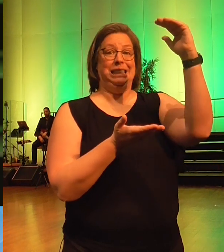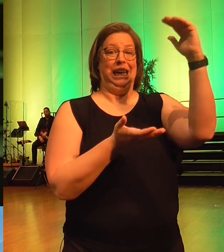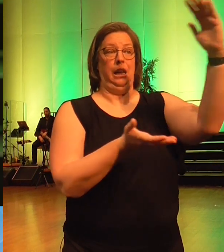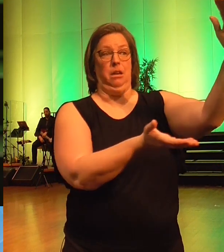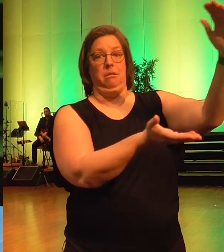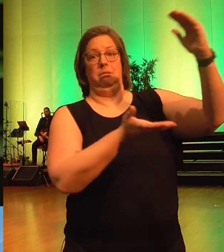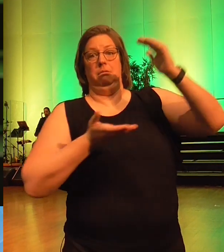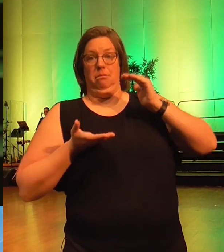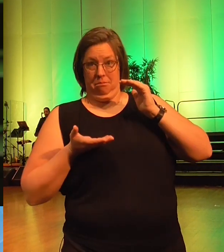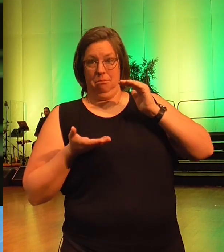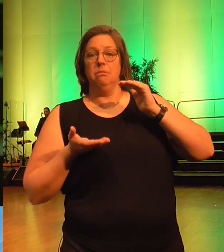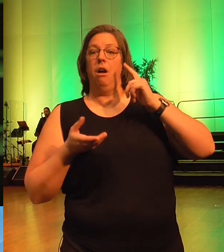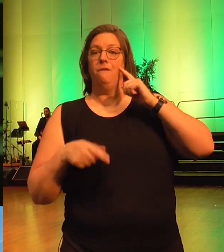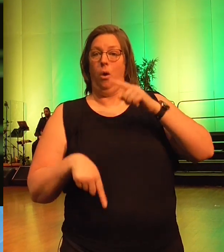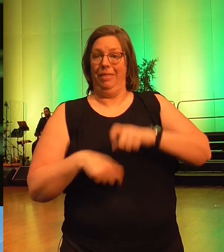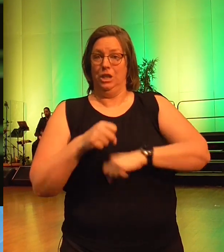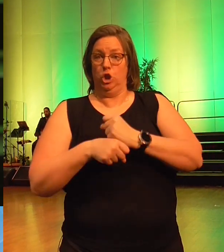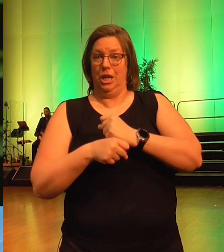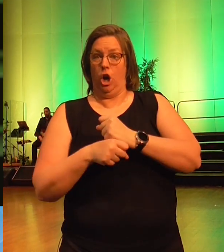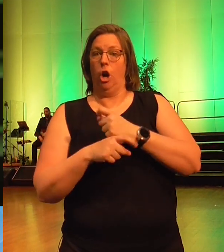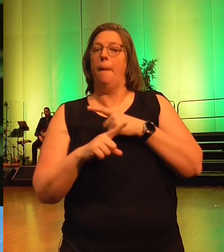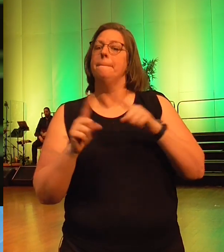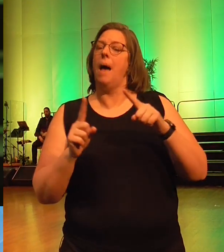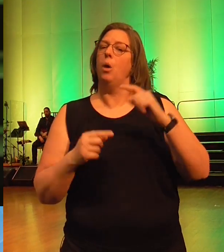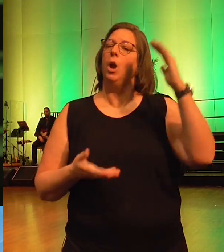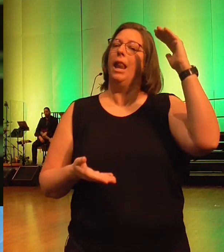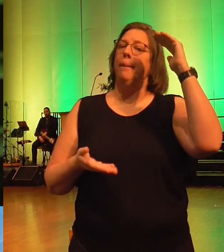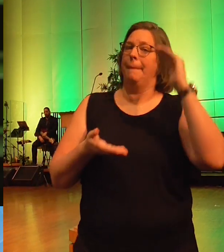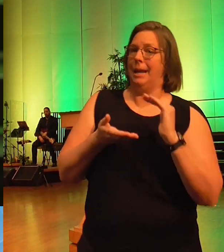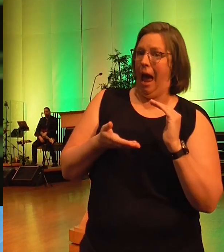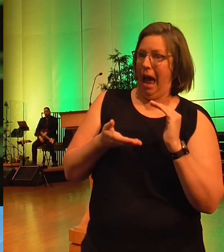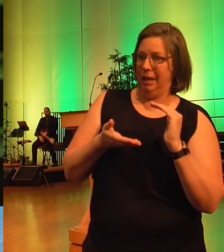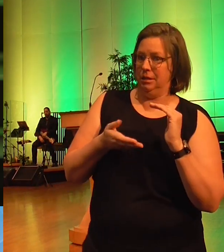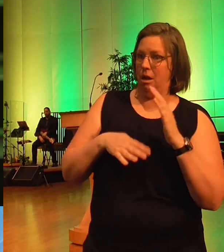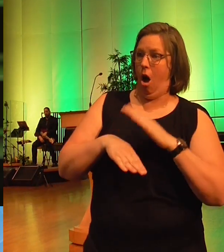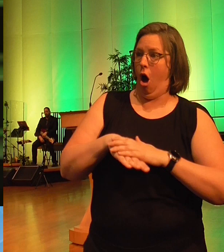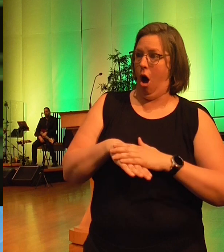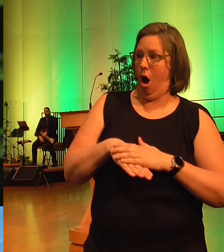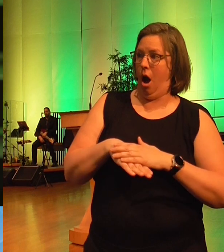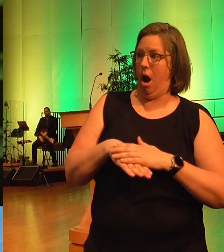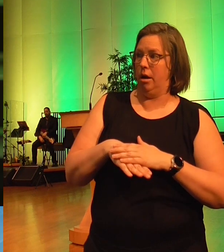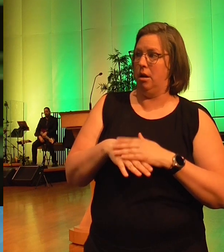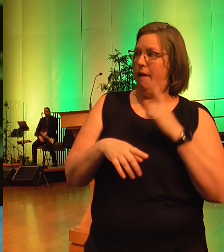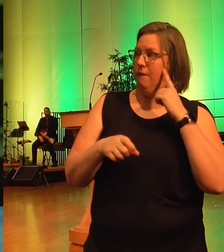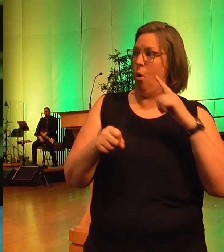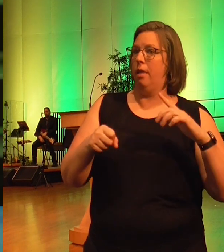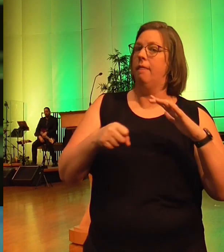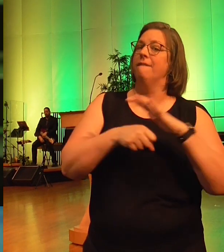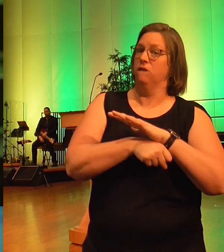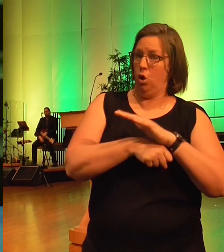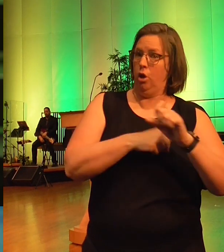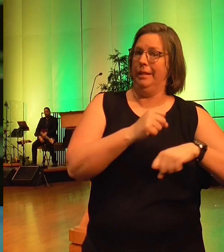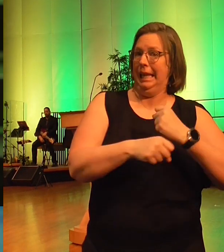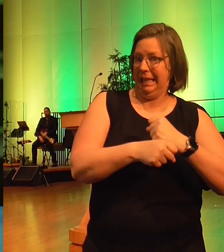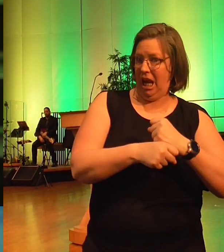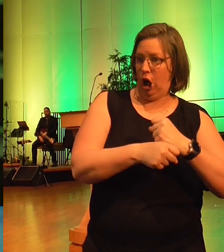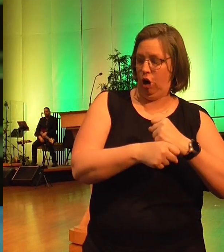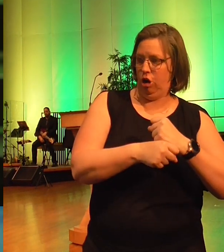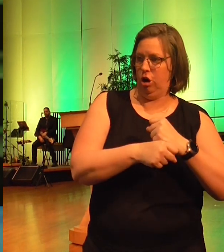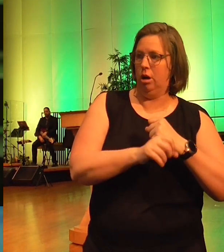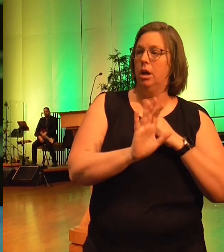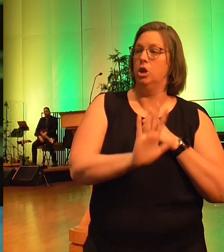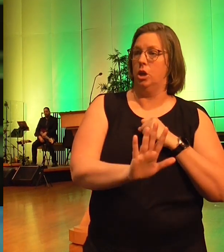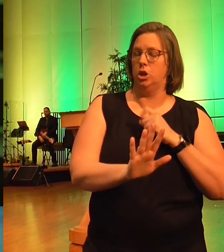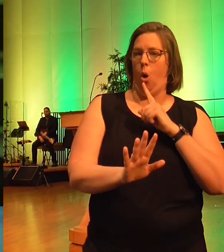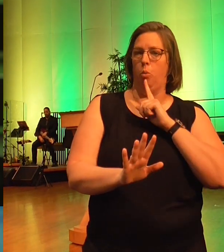year to date. However, we're a little bit behind budget for the full fiscal year. So we would really